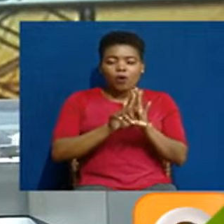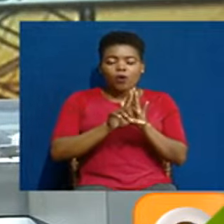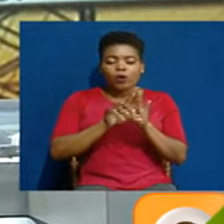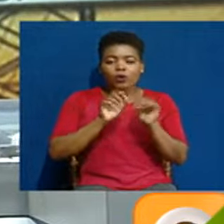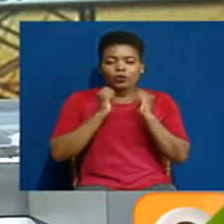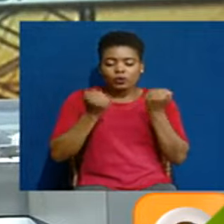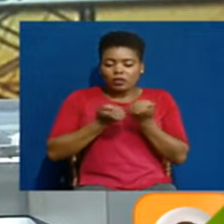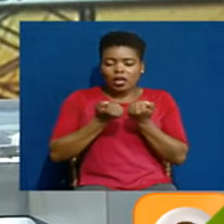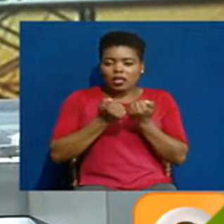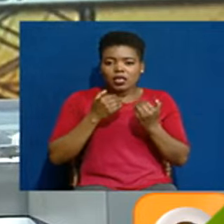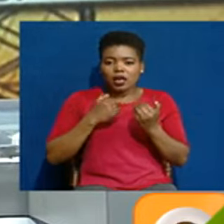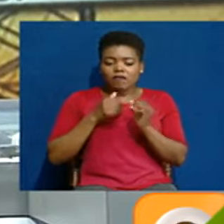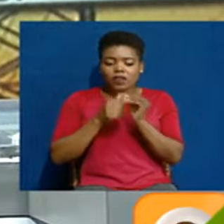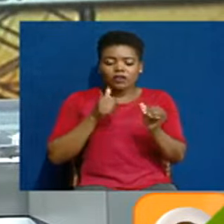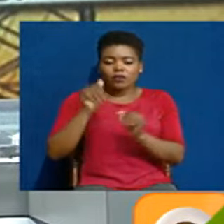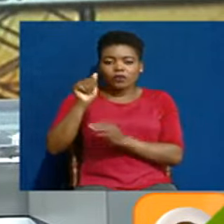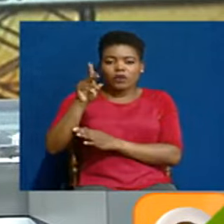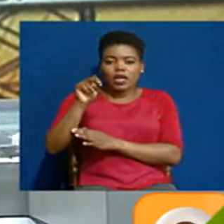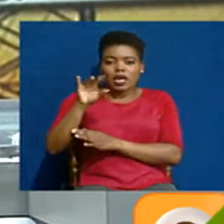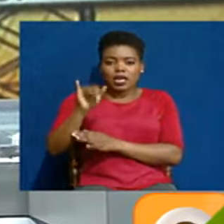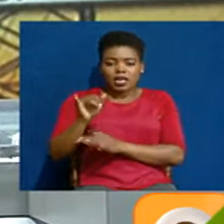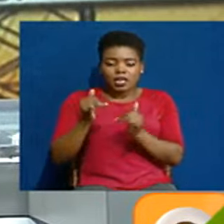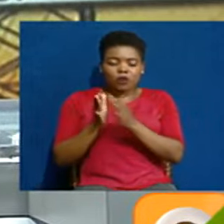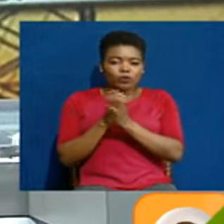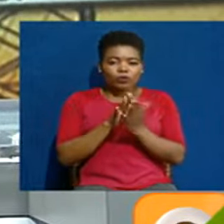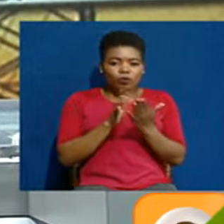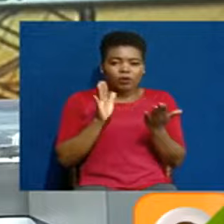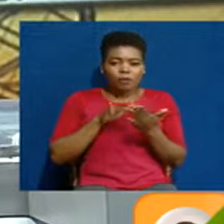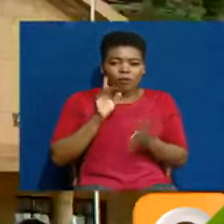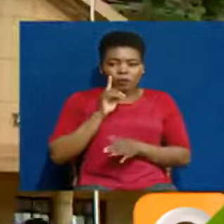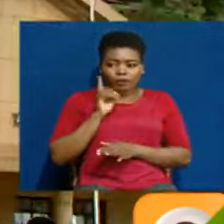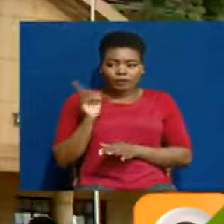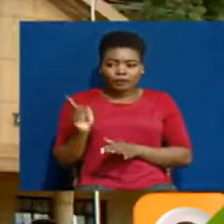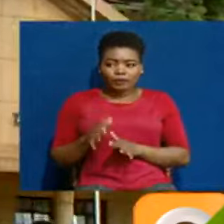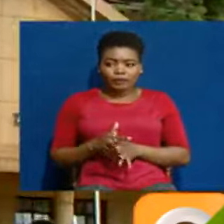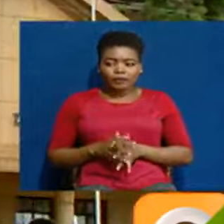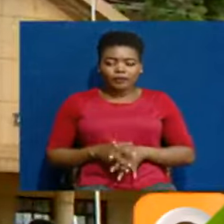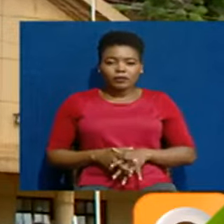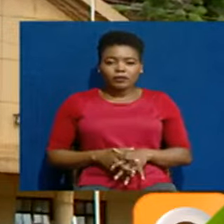the setback, albeit temporary, on the project.